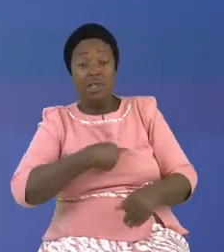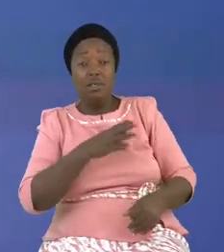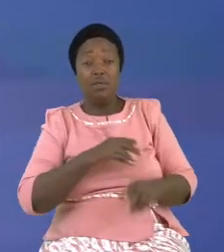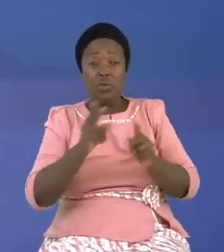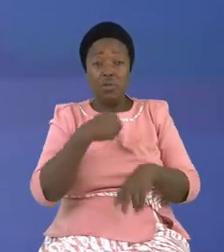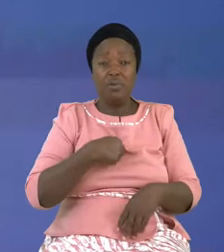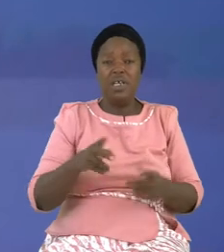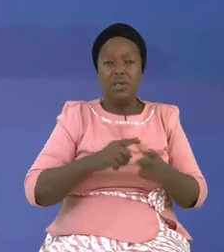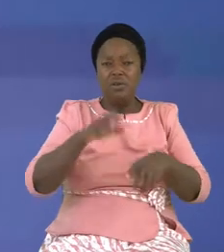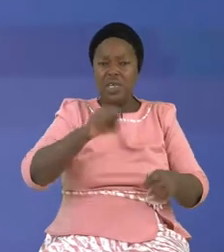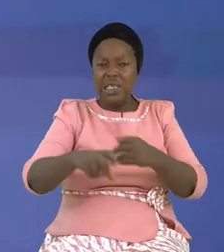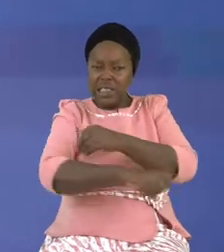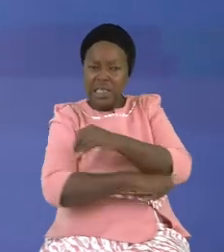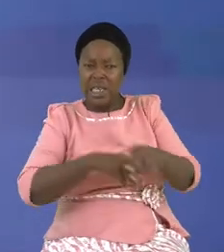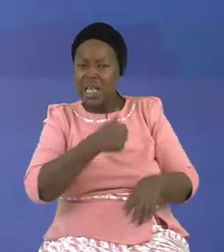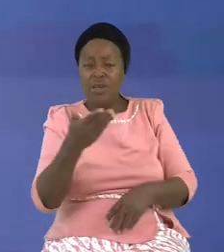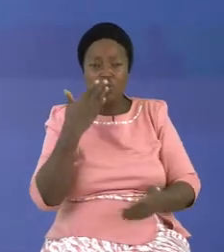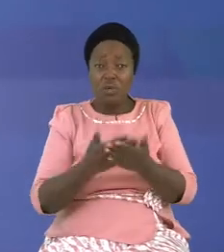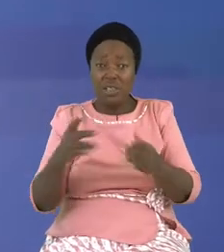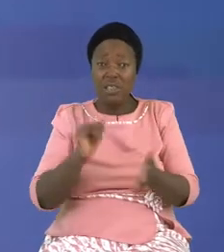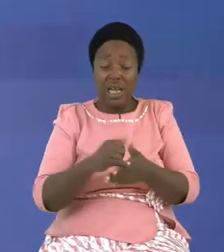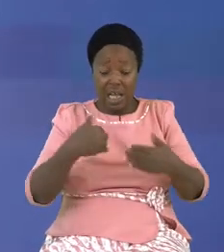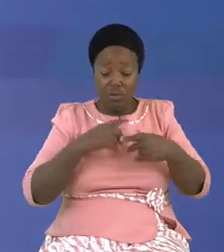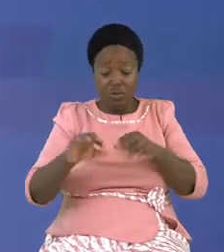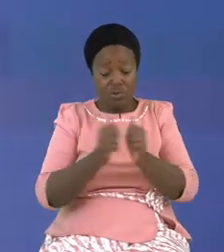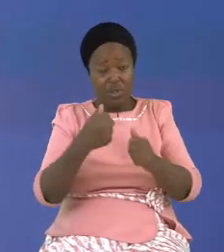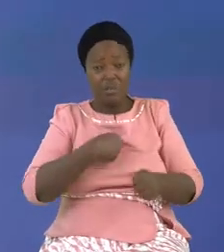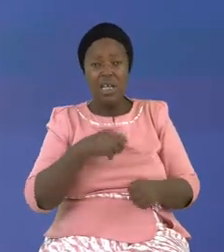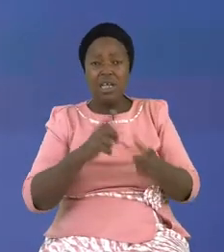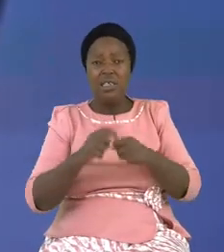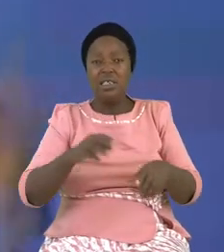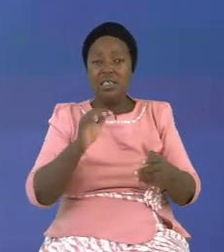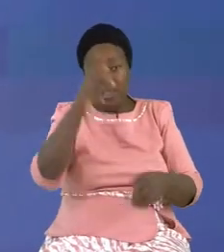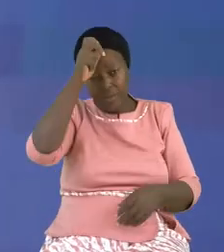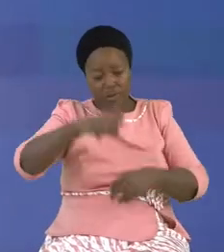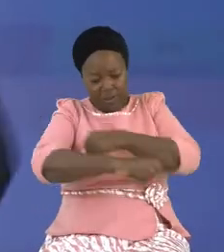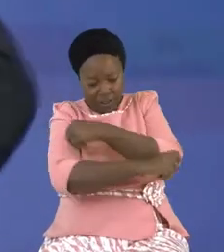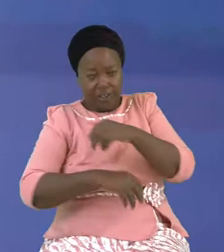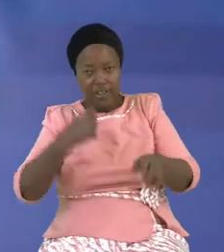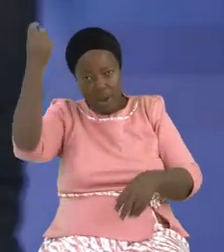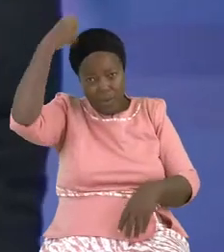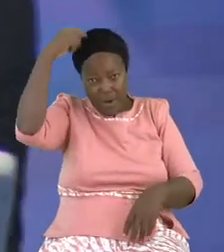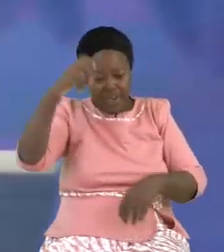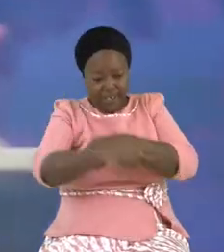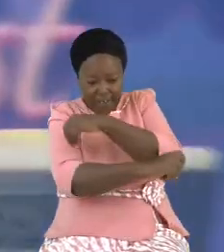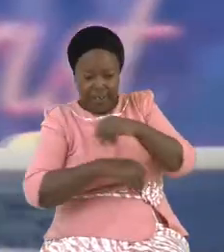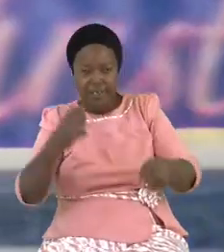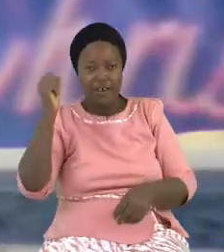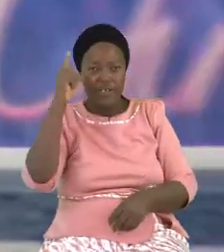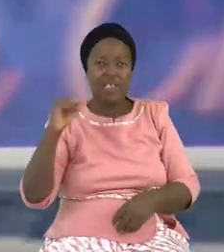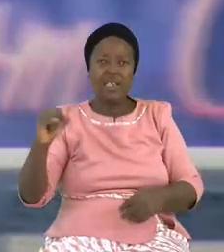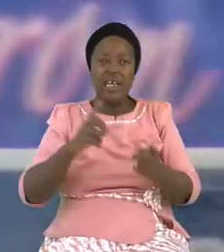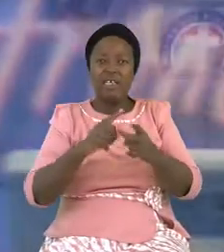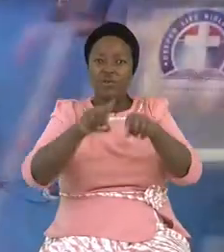every good thing belonging to me. He steals their brain. He steals their understanding. And they go through